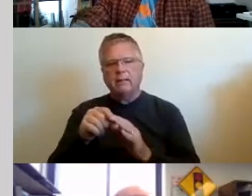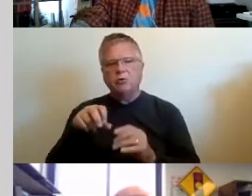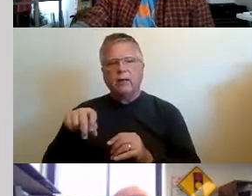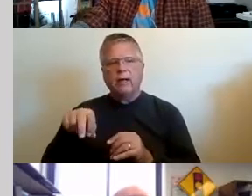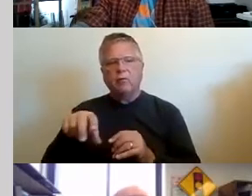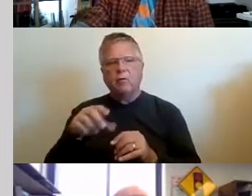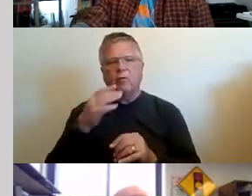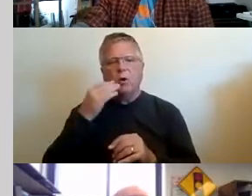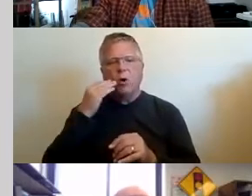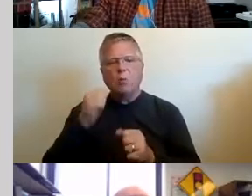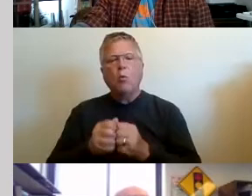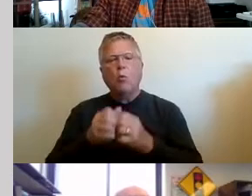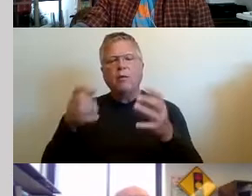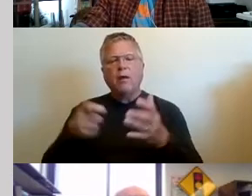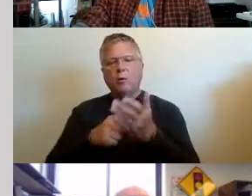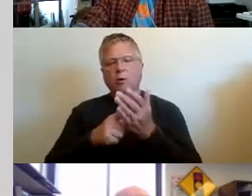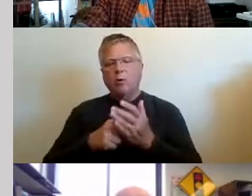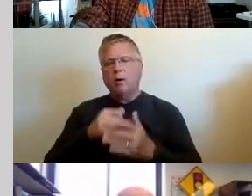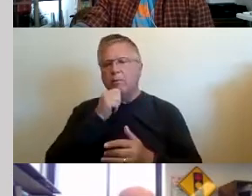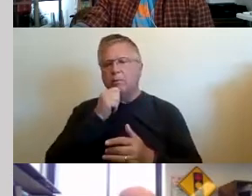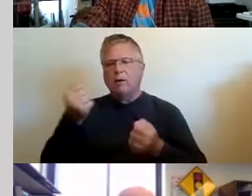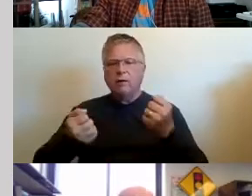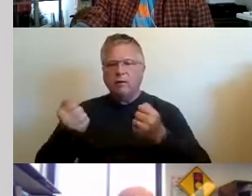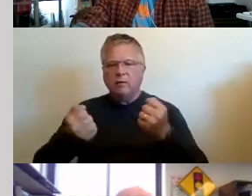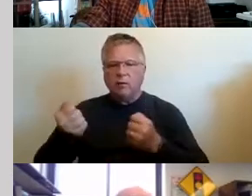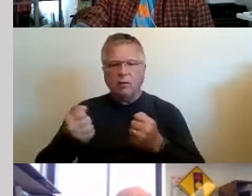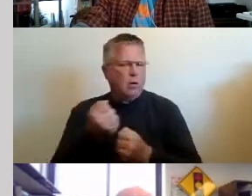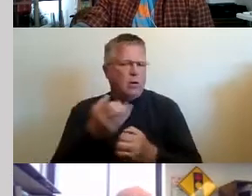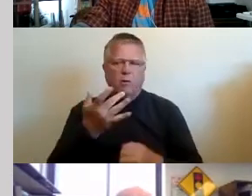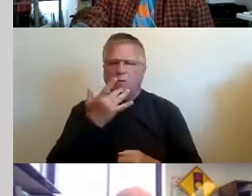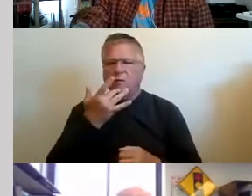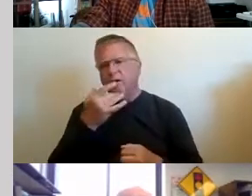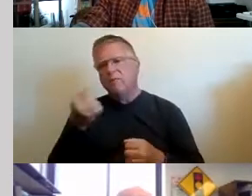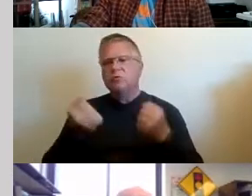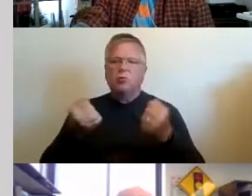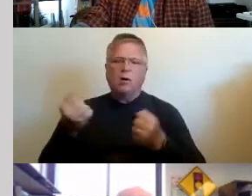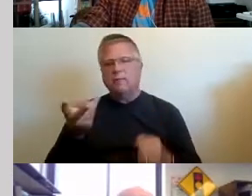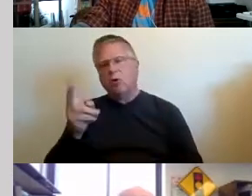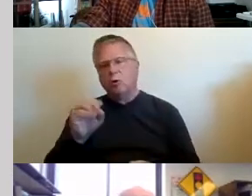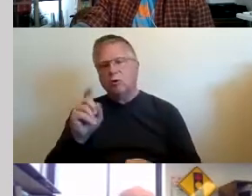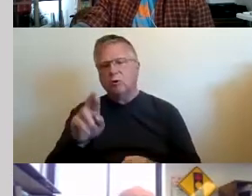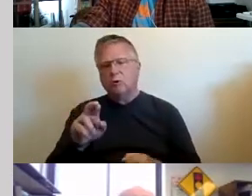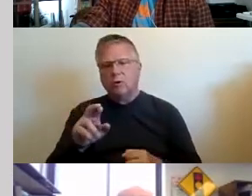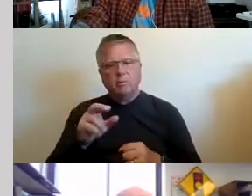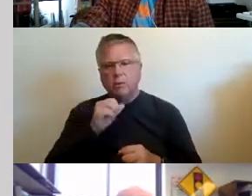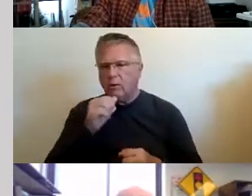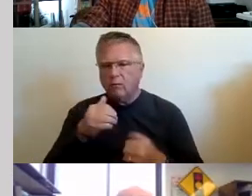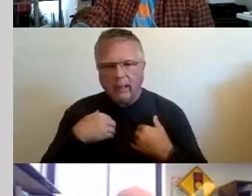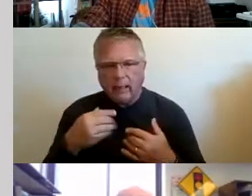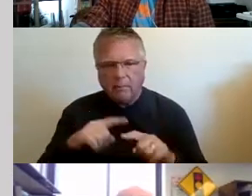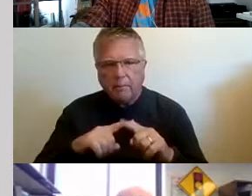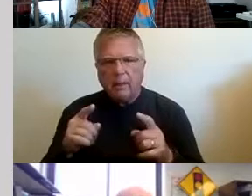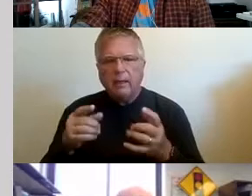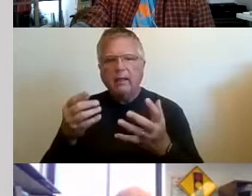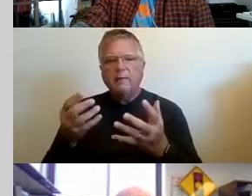We just can assume that everyone owns a car and everybody likes to drive. If you want to ensure an equitable society, we